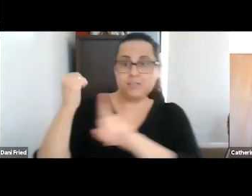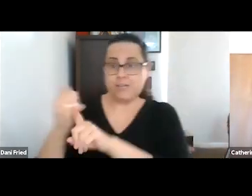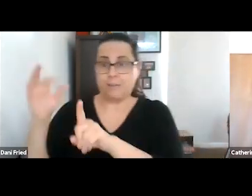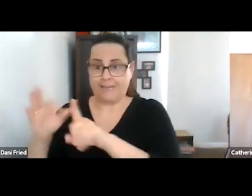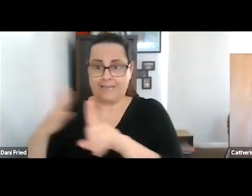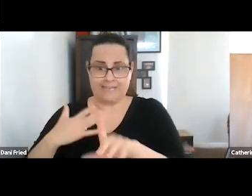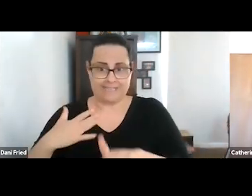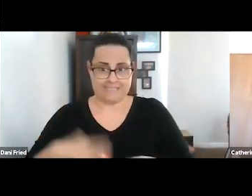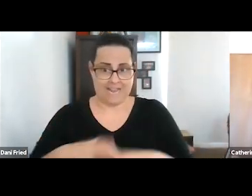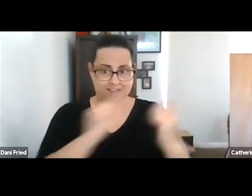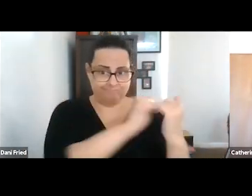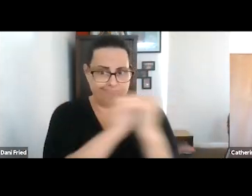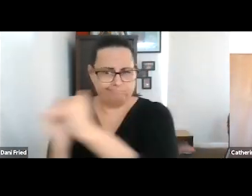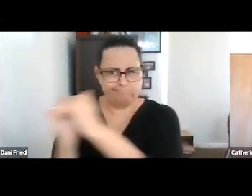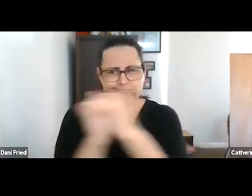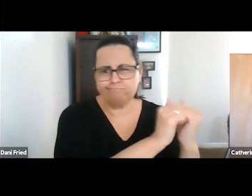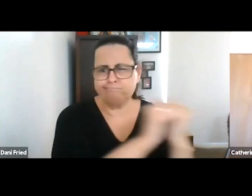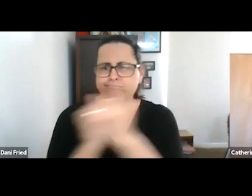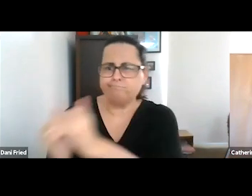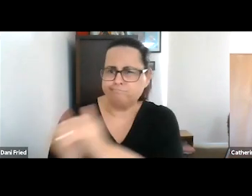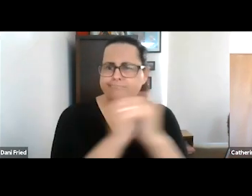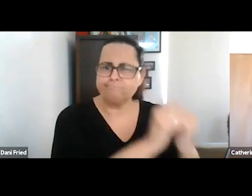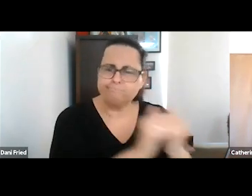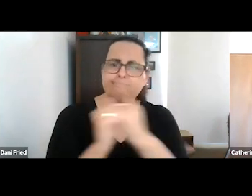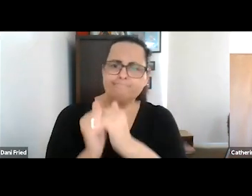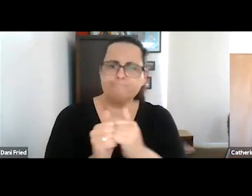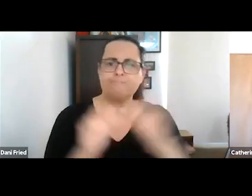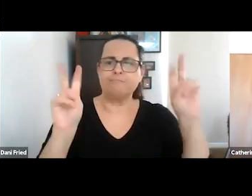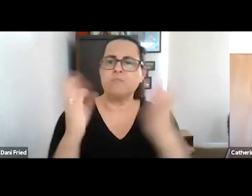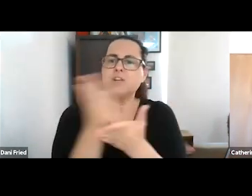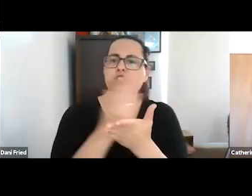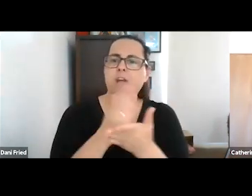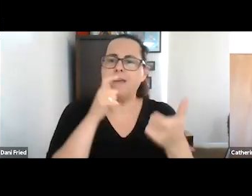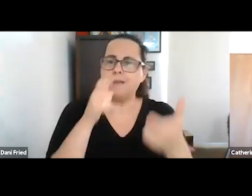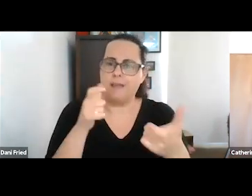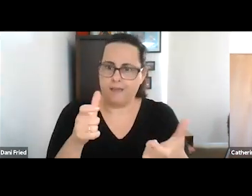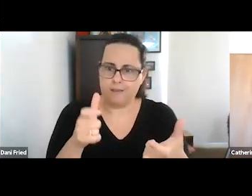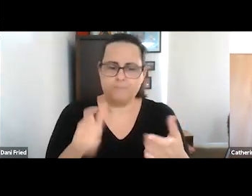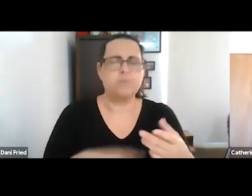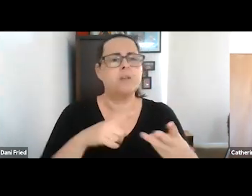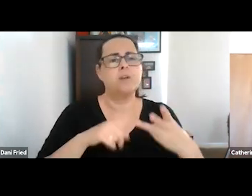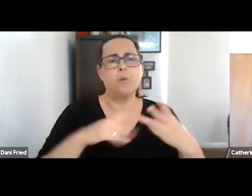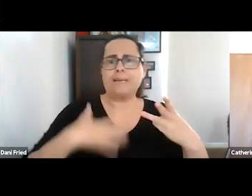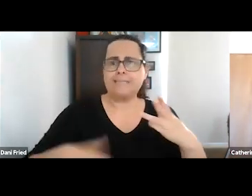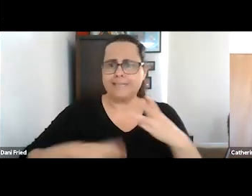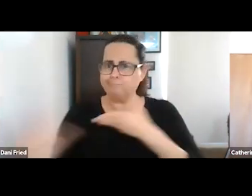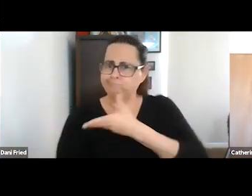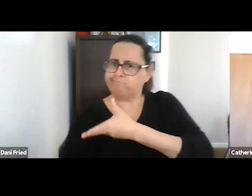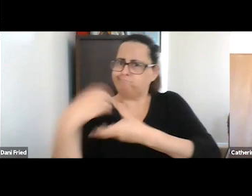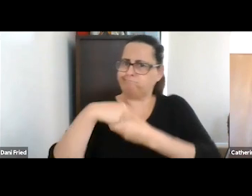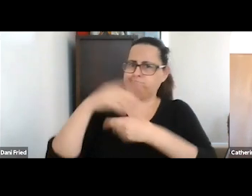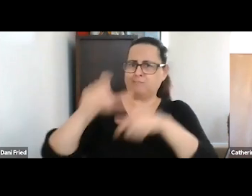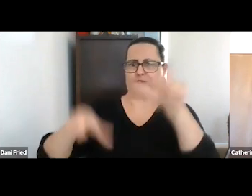GPs, you know, sort of working together in shared care, and a very consumer inclusive approach. I mean, we've discovered just